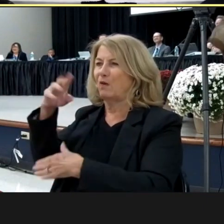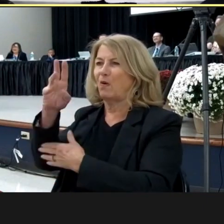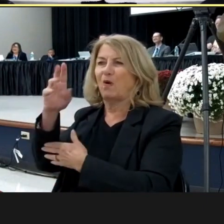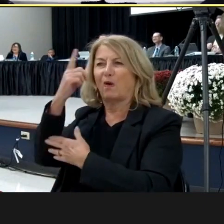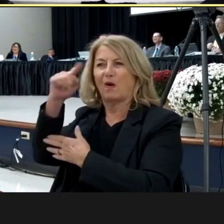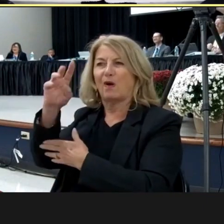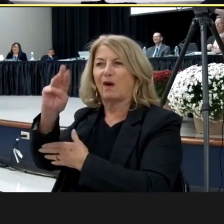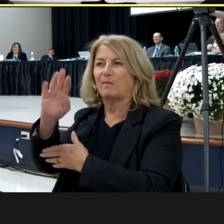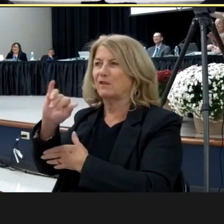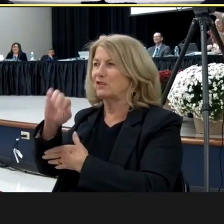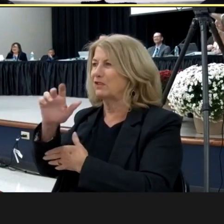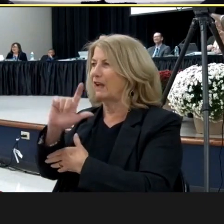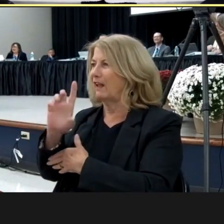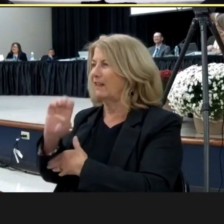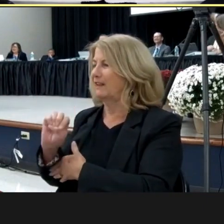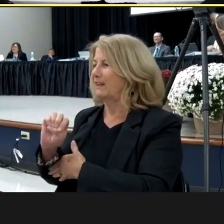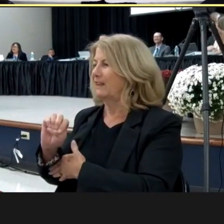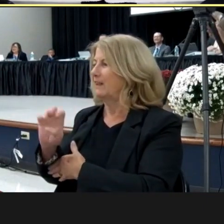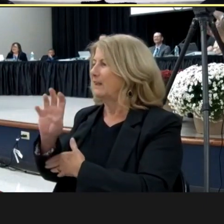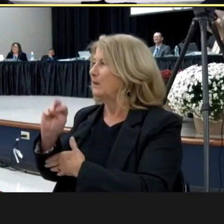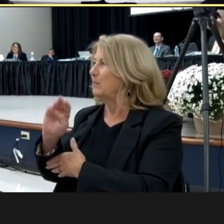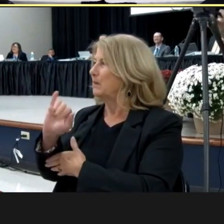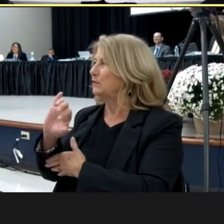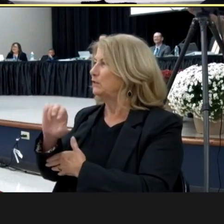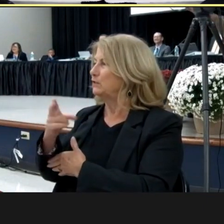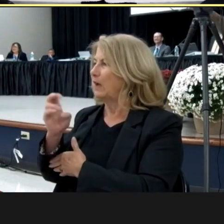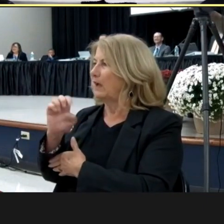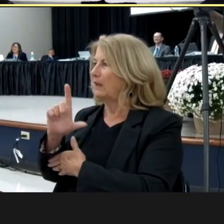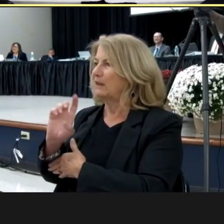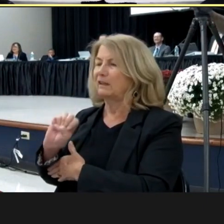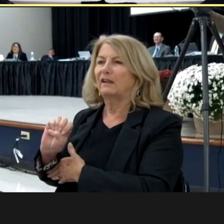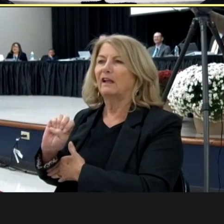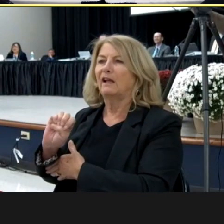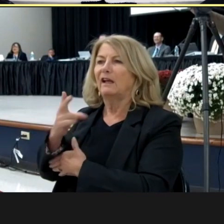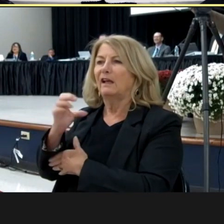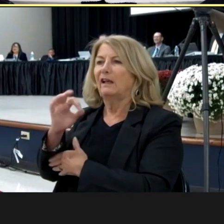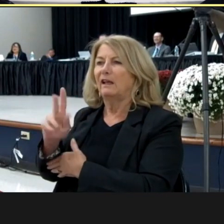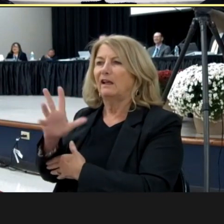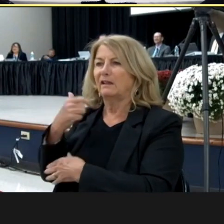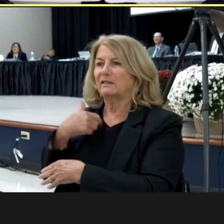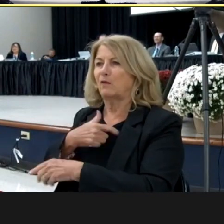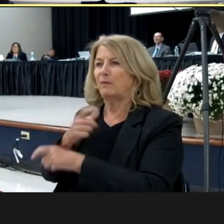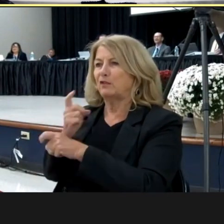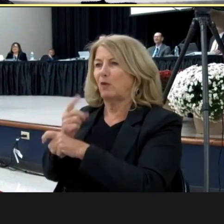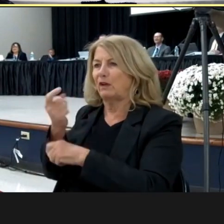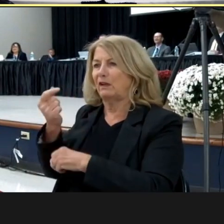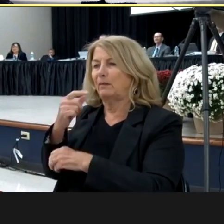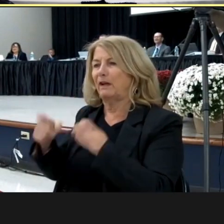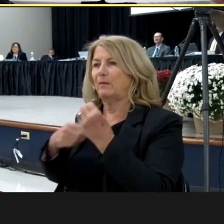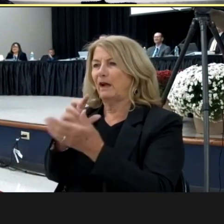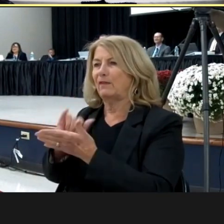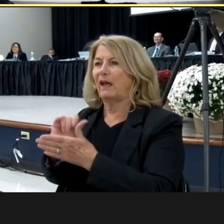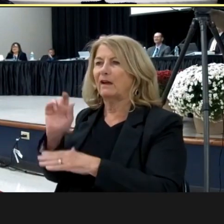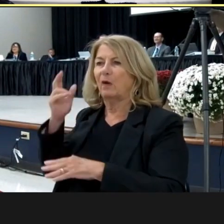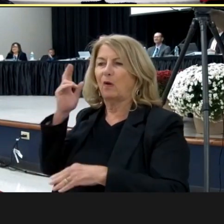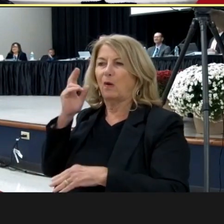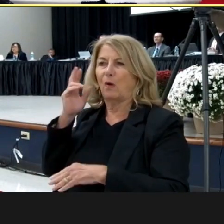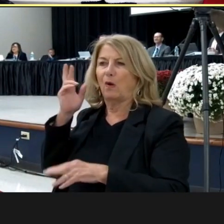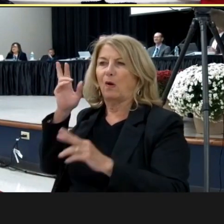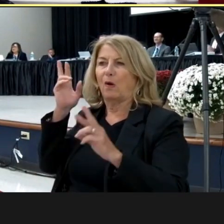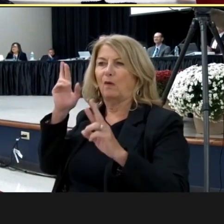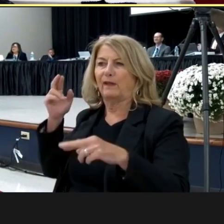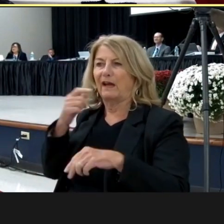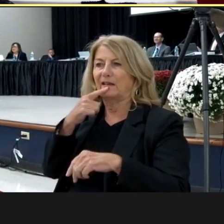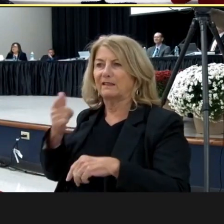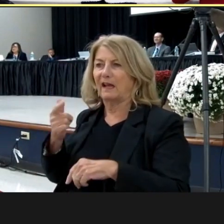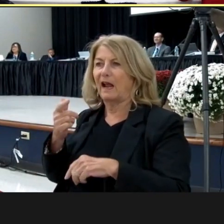Now, this is Michelle Hicks. We've been kind of joking a little bit about this. Hopefully, it's been encouraging to her. I told her how bad my